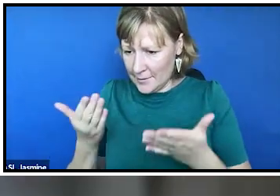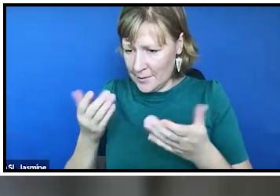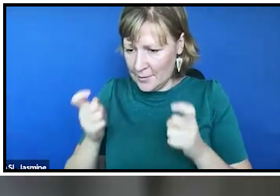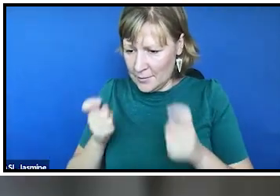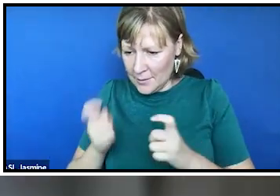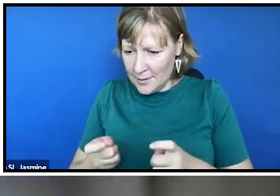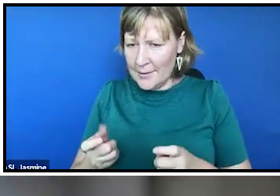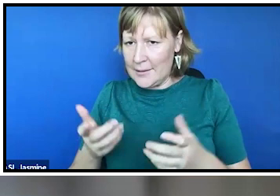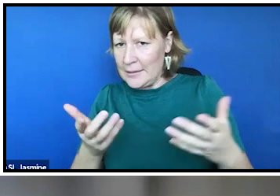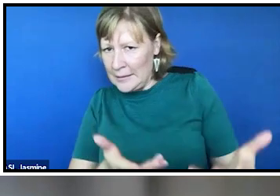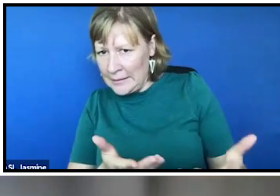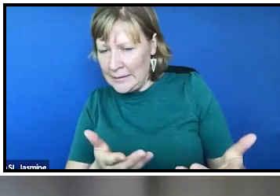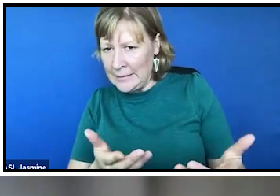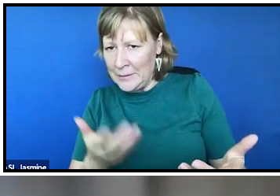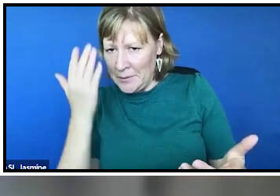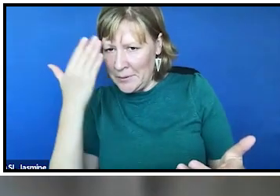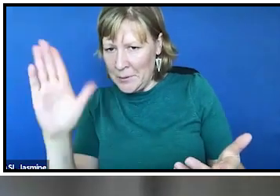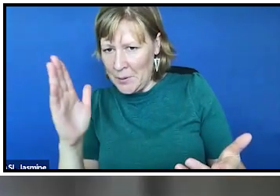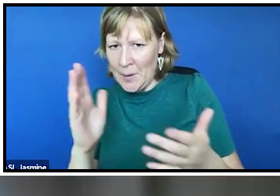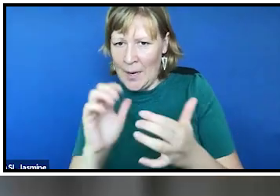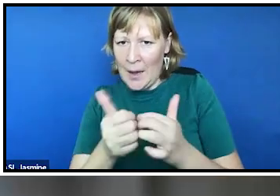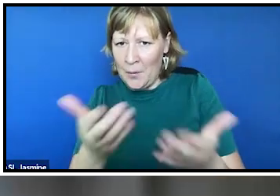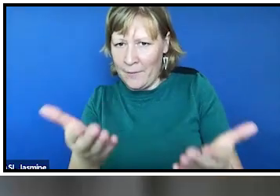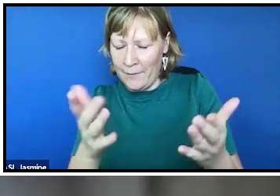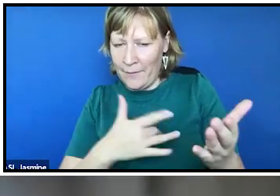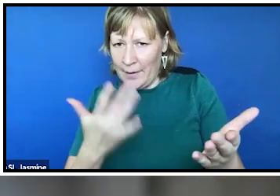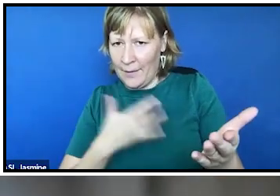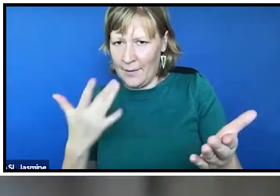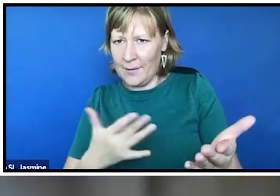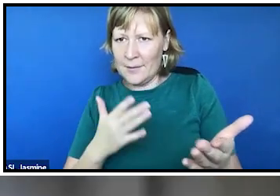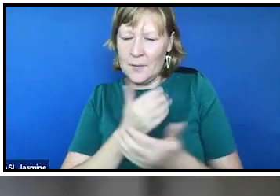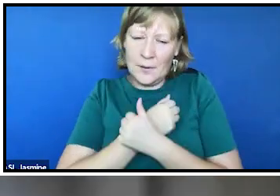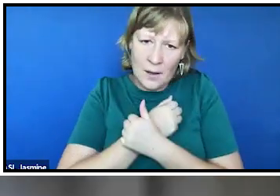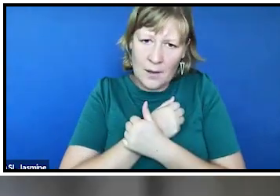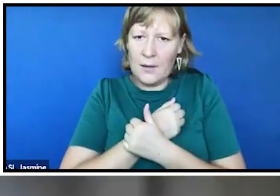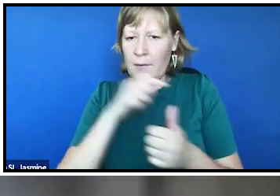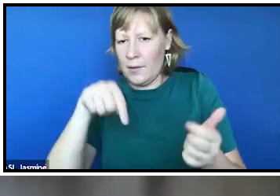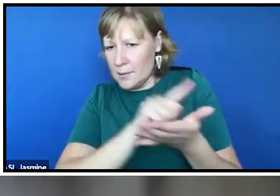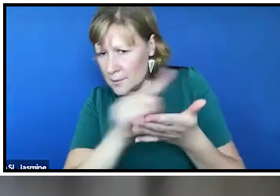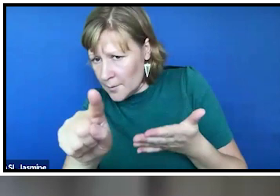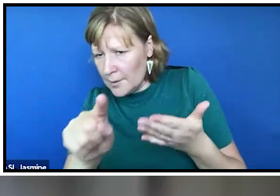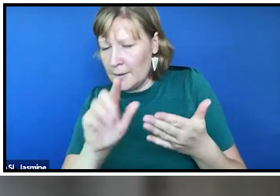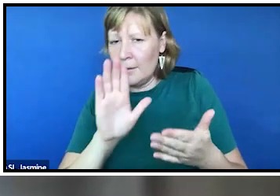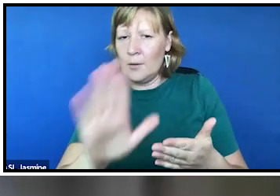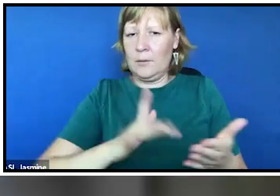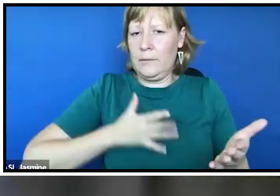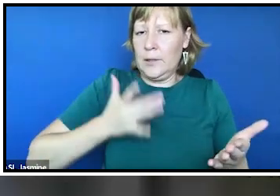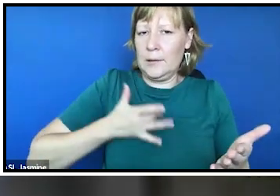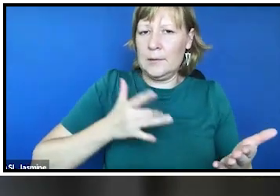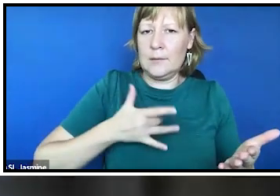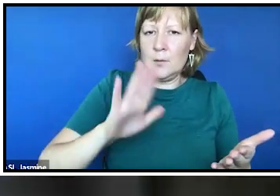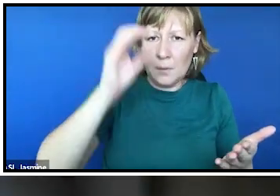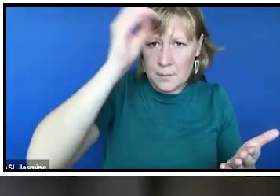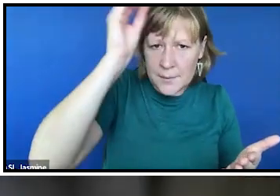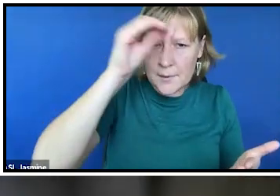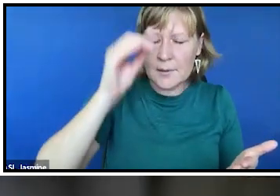so if you have a couple of minutes set in your day this week, we would love to get your feedback just to see, you know, how we can make this